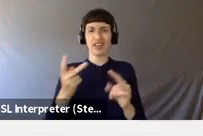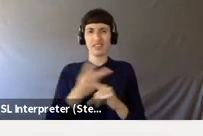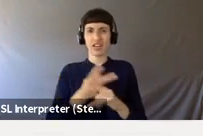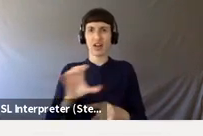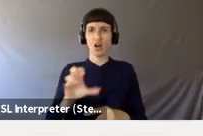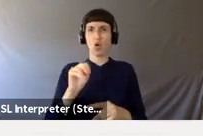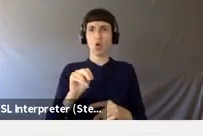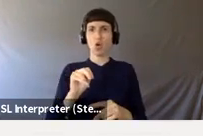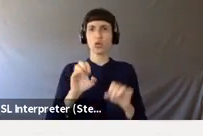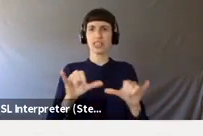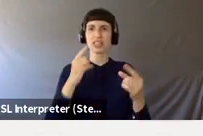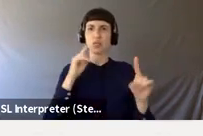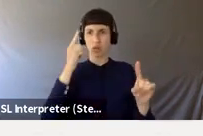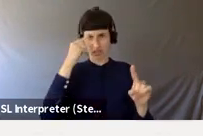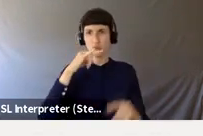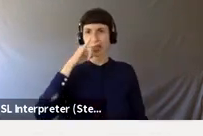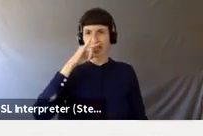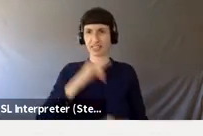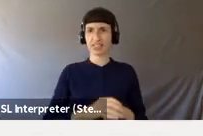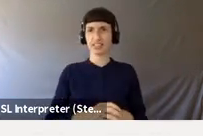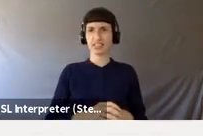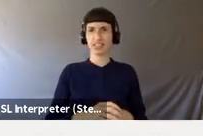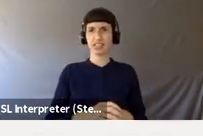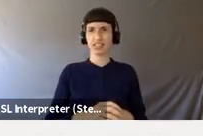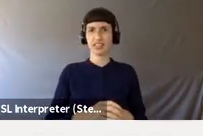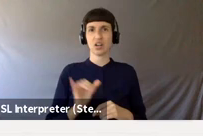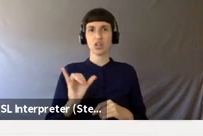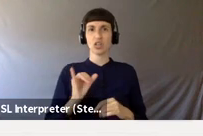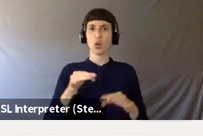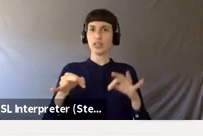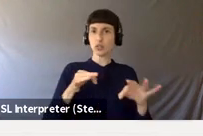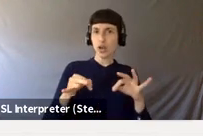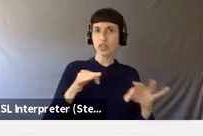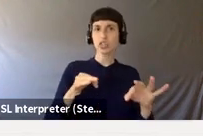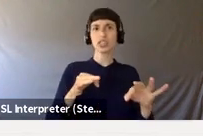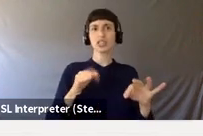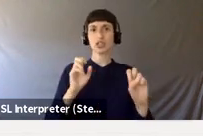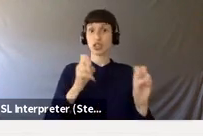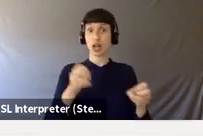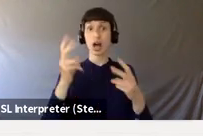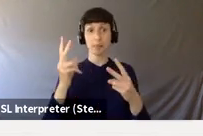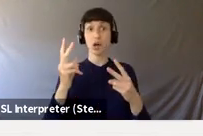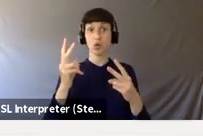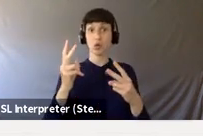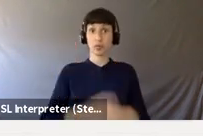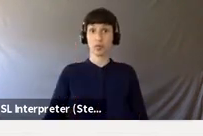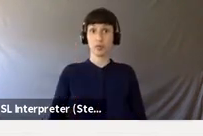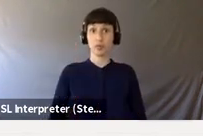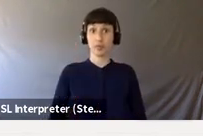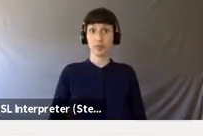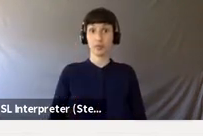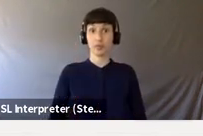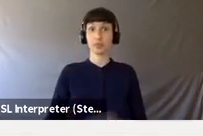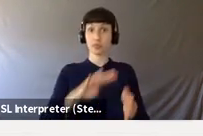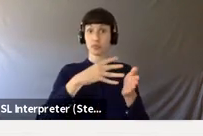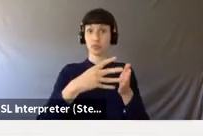kids. The instructions, maybe you also have some resources for the instructions. You could upload them. I see that's with the attachment right there. The rubric,